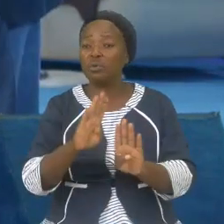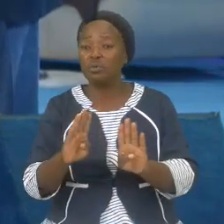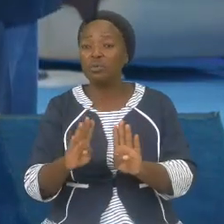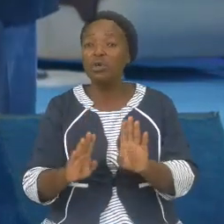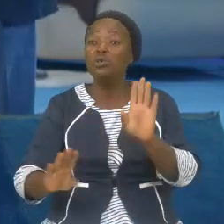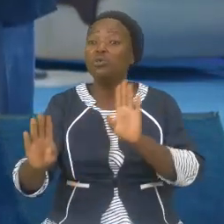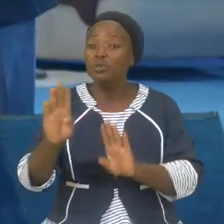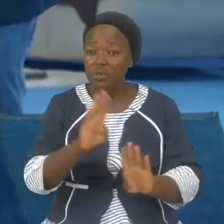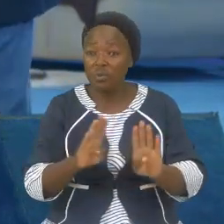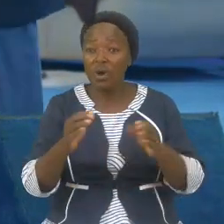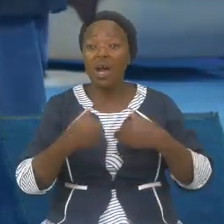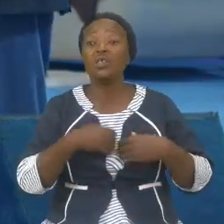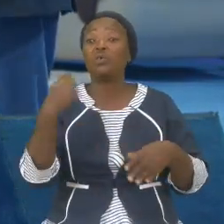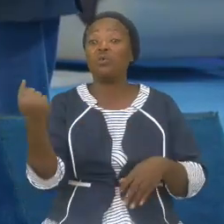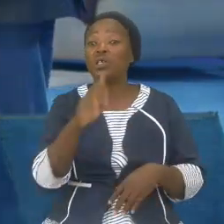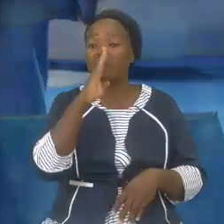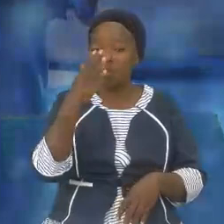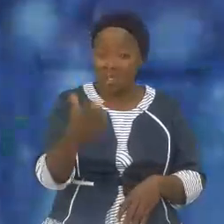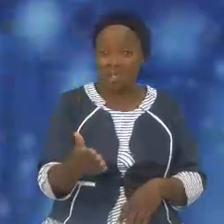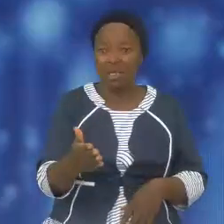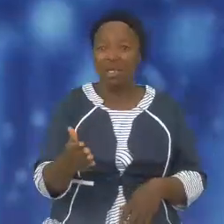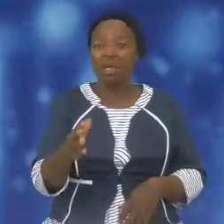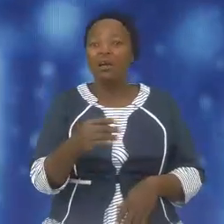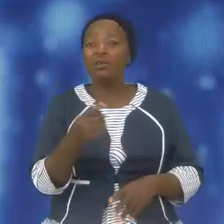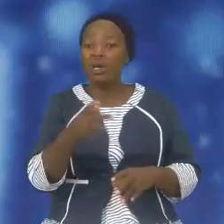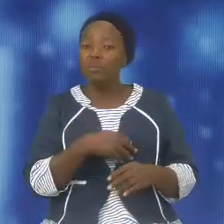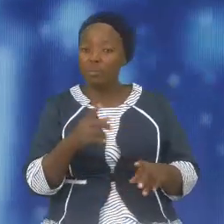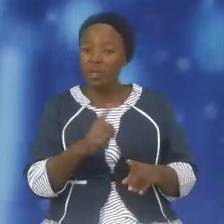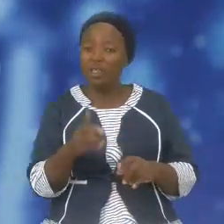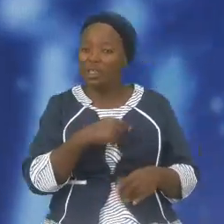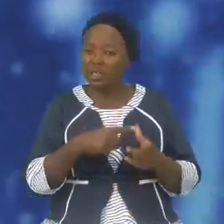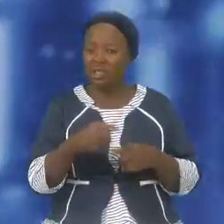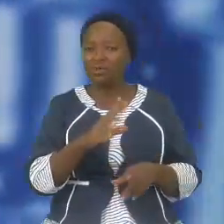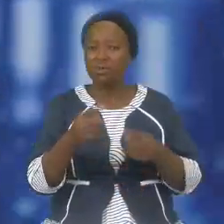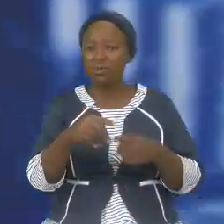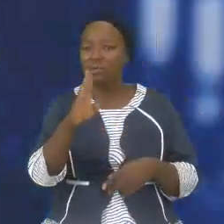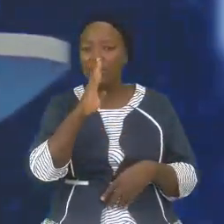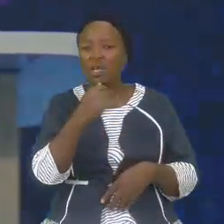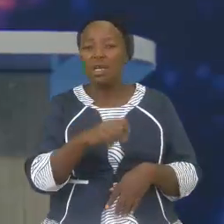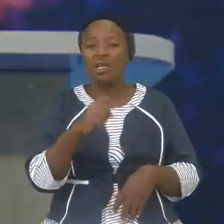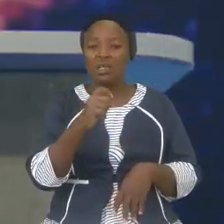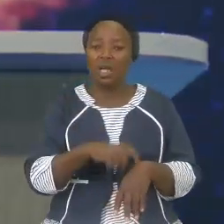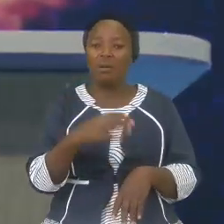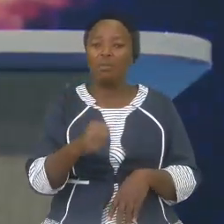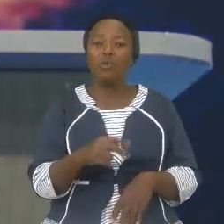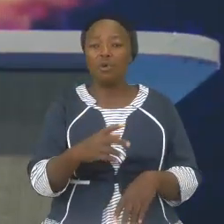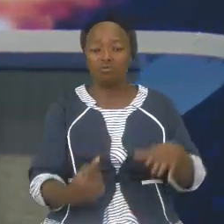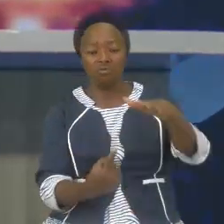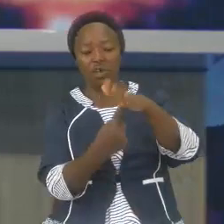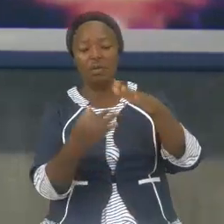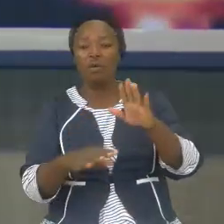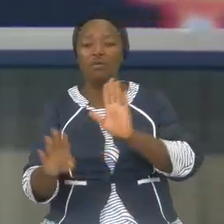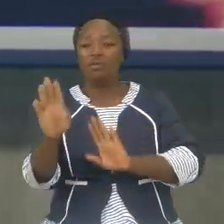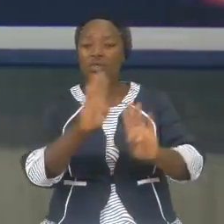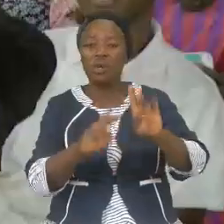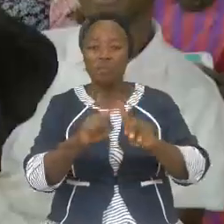Trouble has always been there, but there's going to be a time of the climax of trouble. But thank God